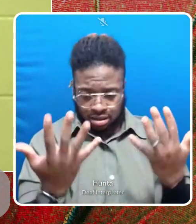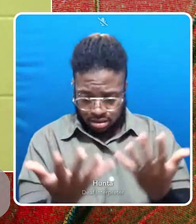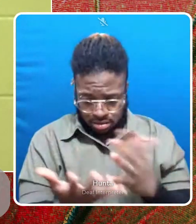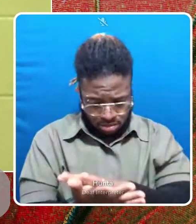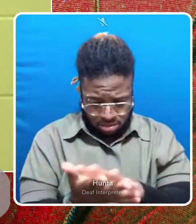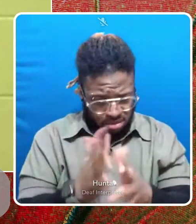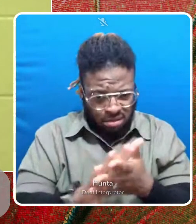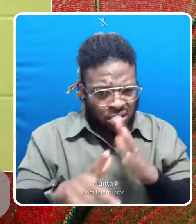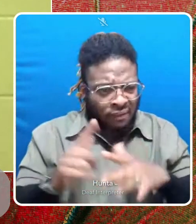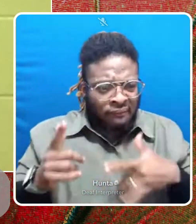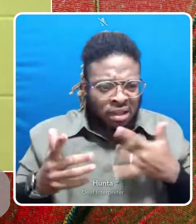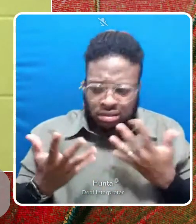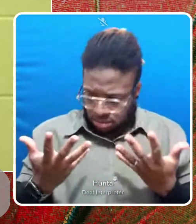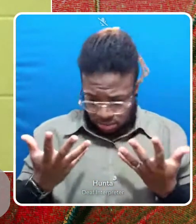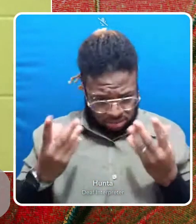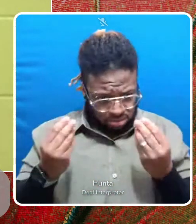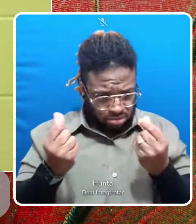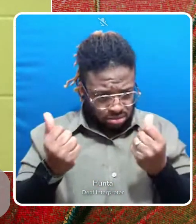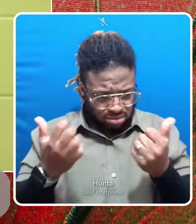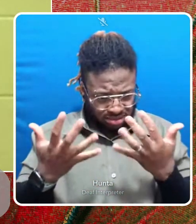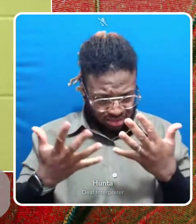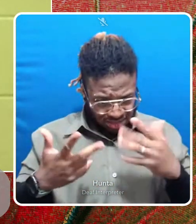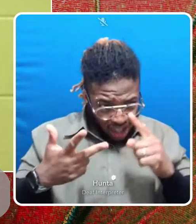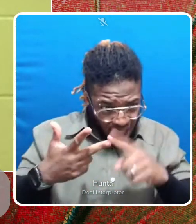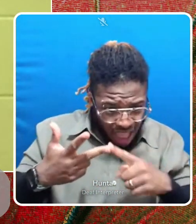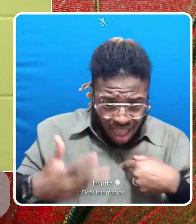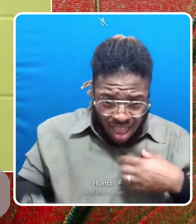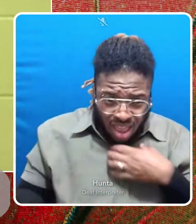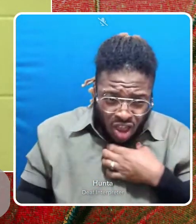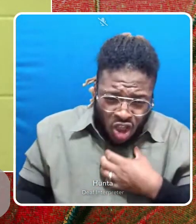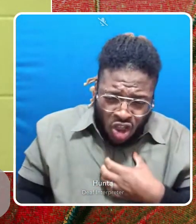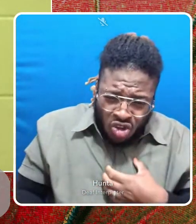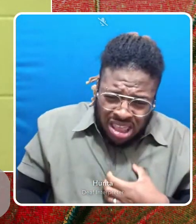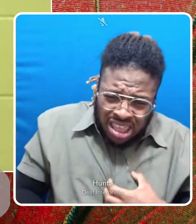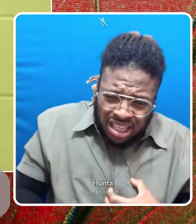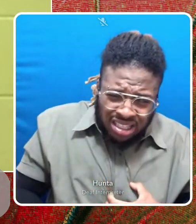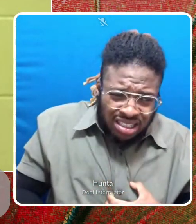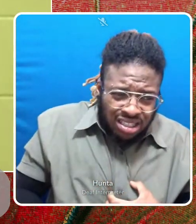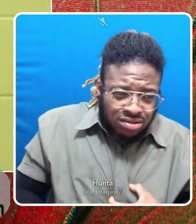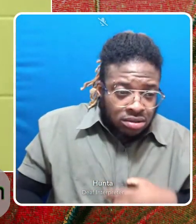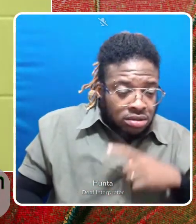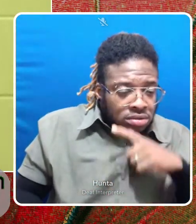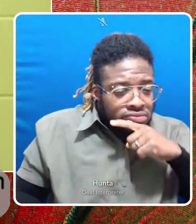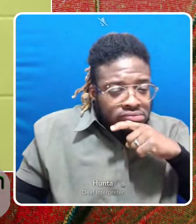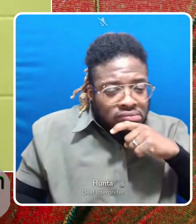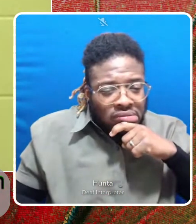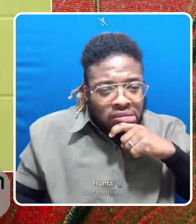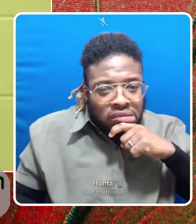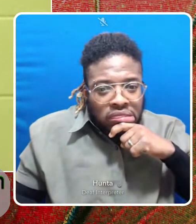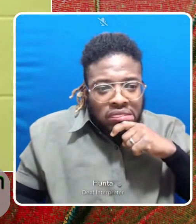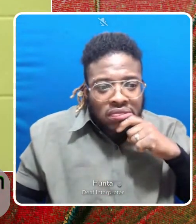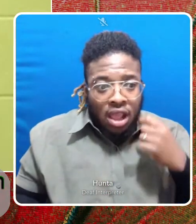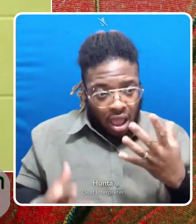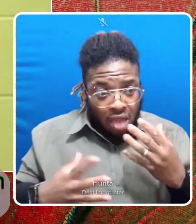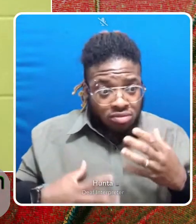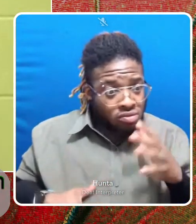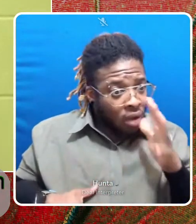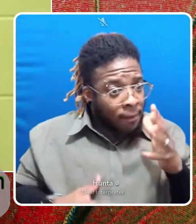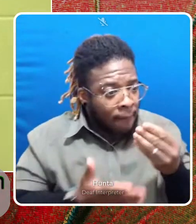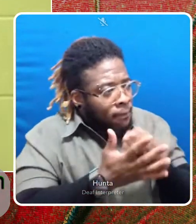really hungry. To cure my cotton mouth and munchies, she got me a toasted cream cheese bagel and a Starbucks strawberry